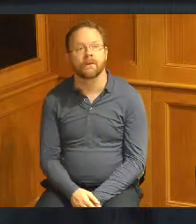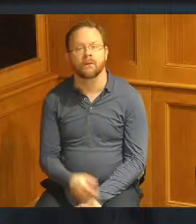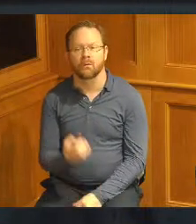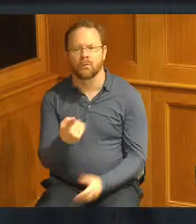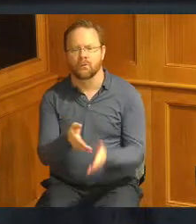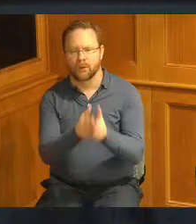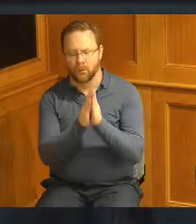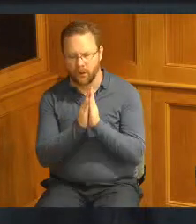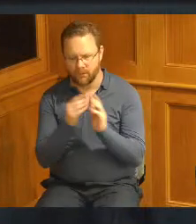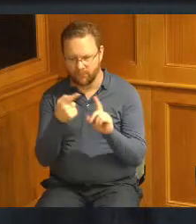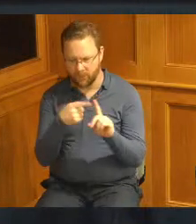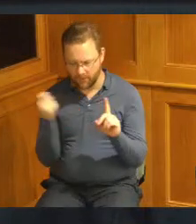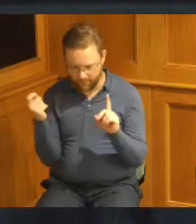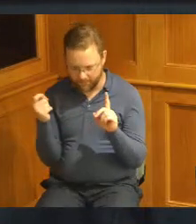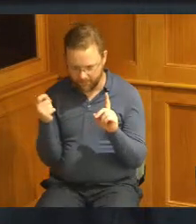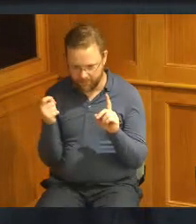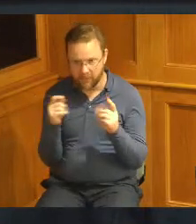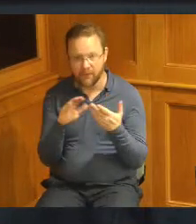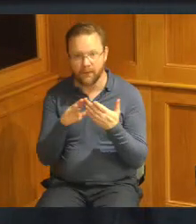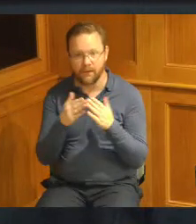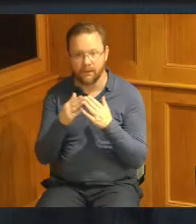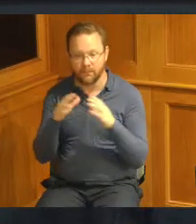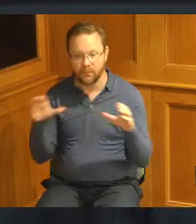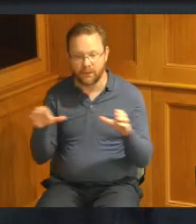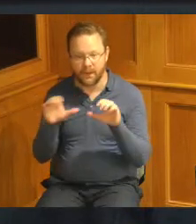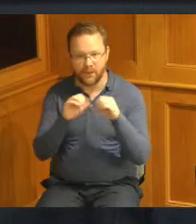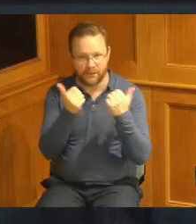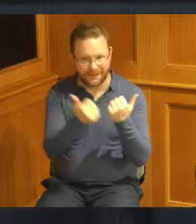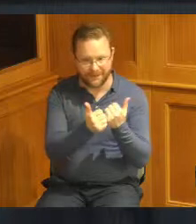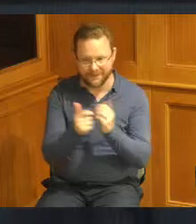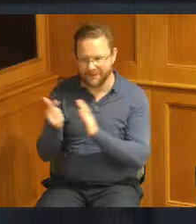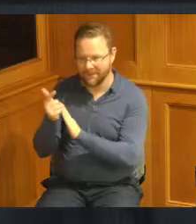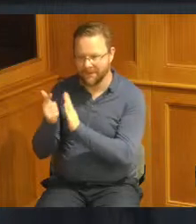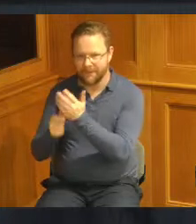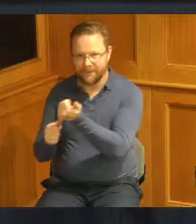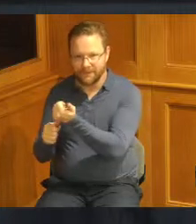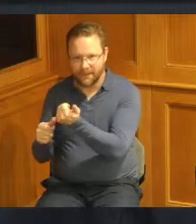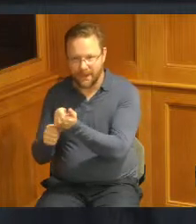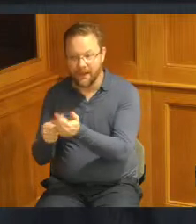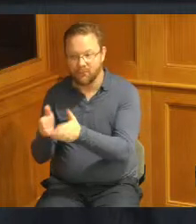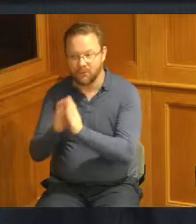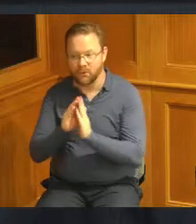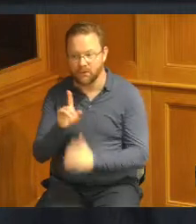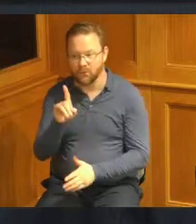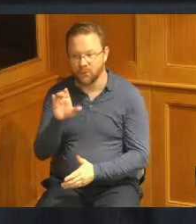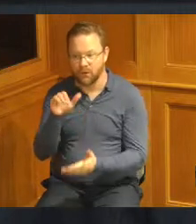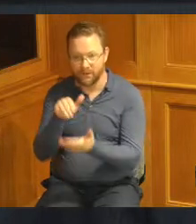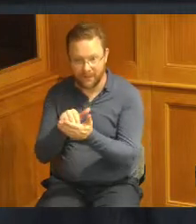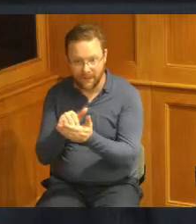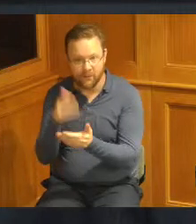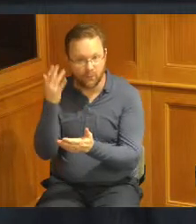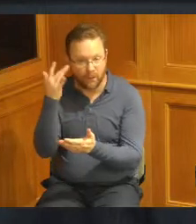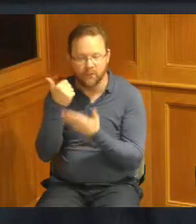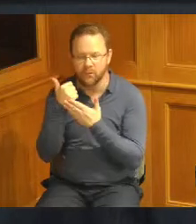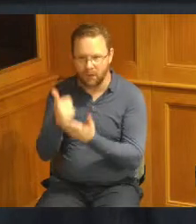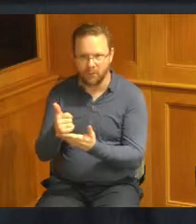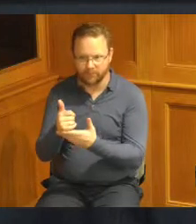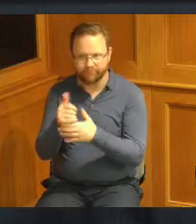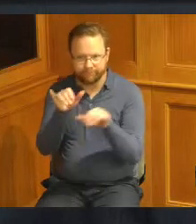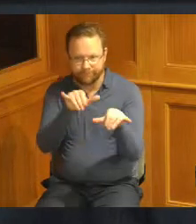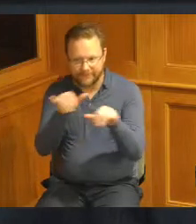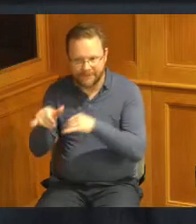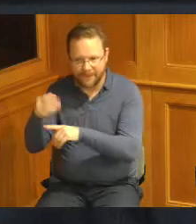request from the Community Action Agency and Legal Aid for $100,000 to help with that very thing.